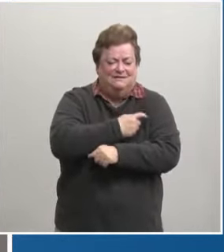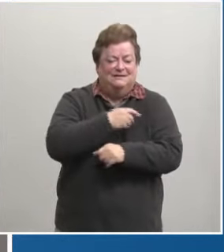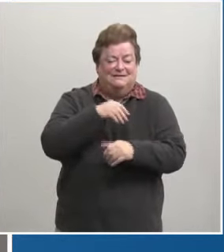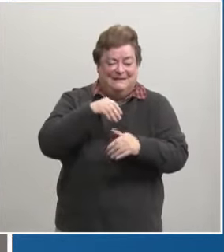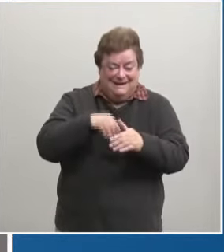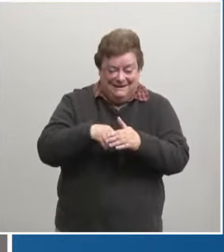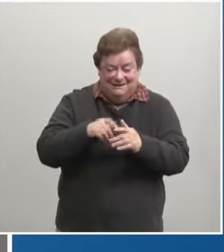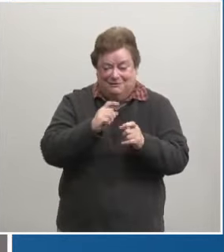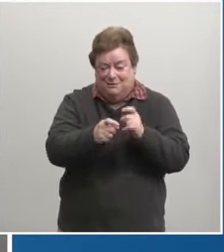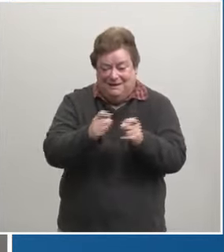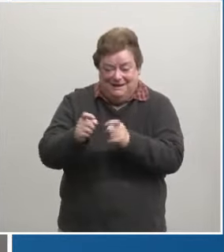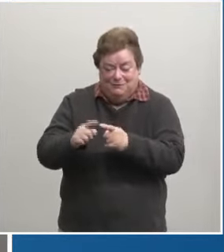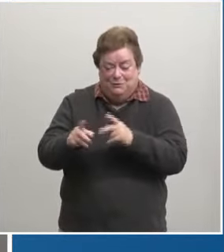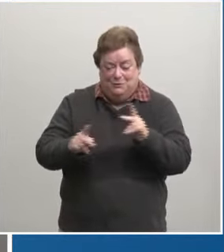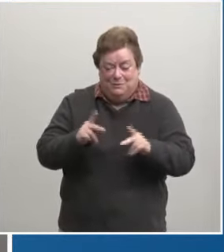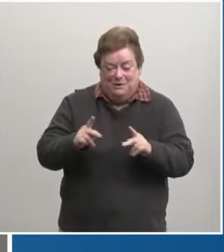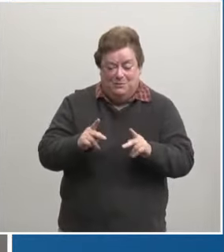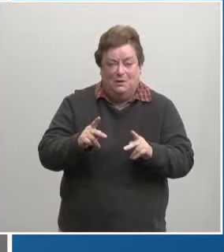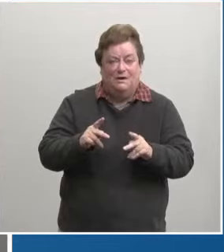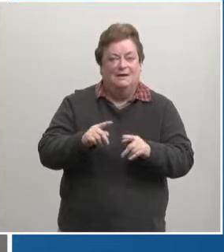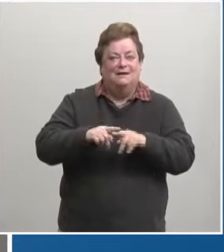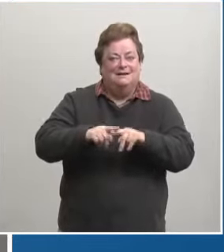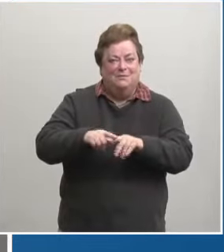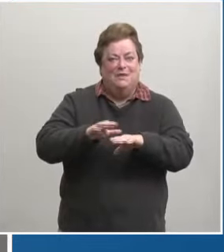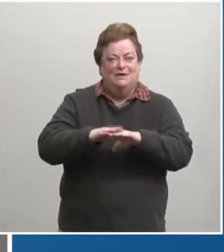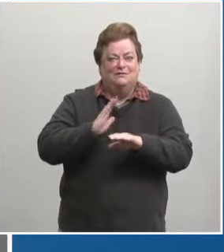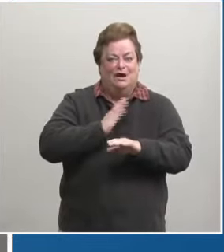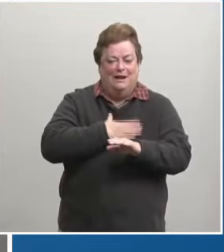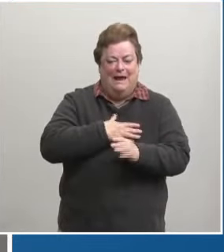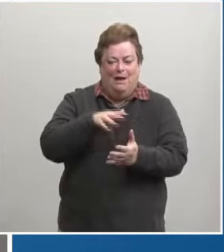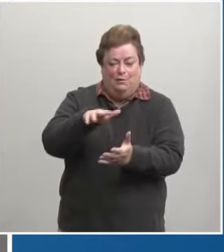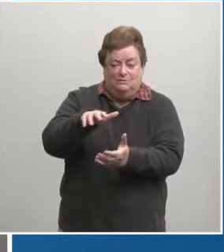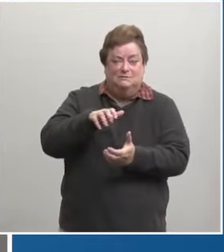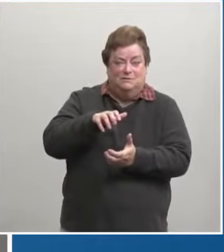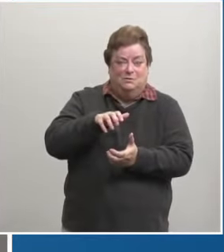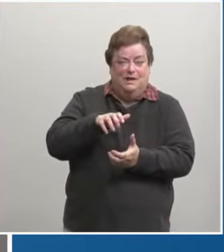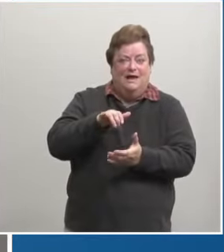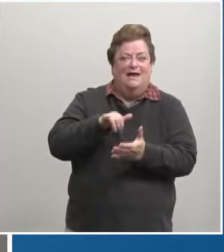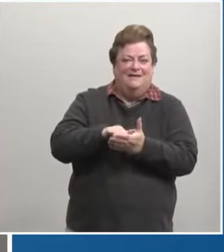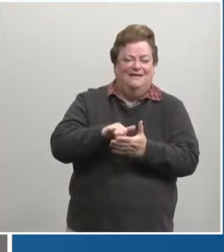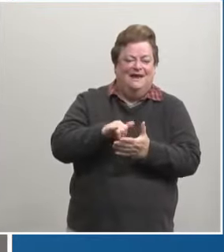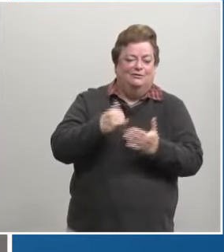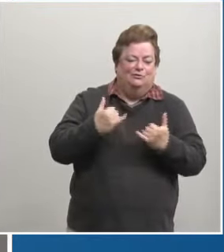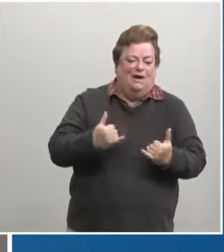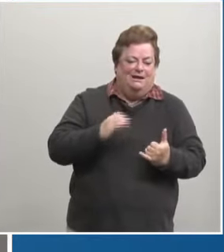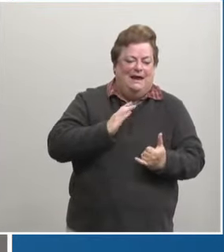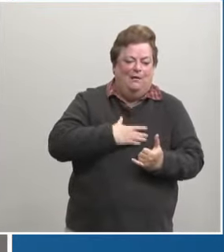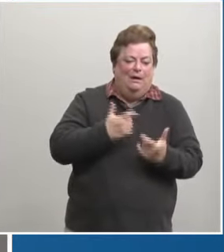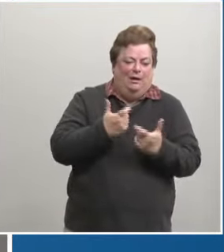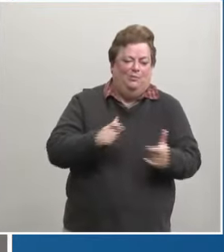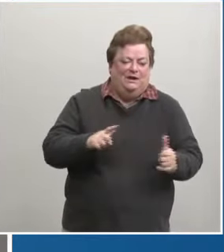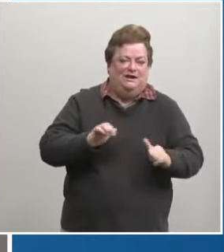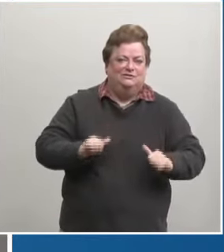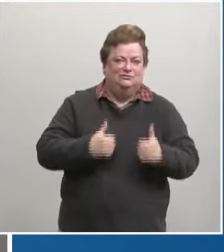arms is dependent on supply. And supply is one of the challenges we currently face in our